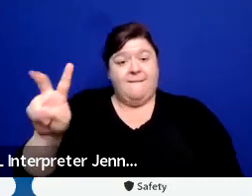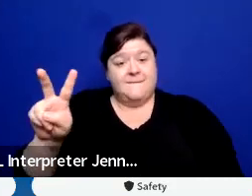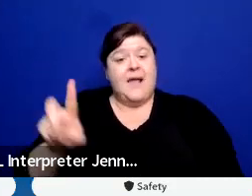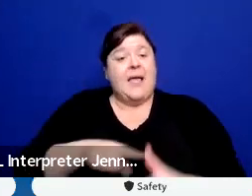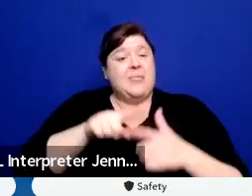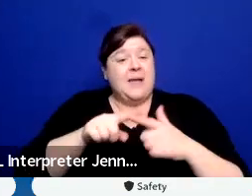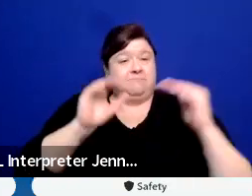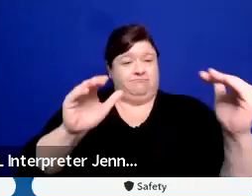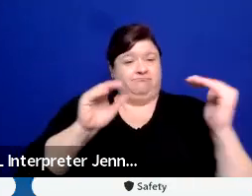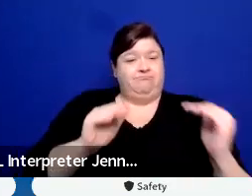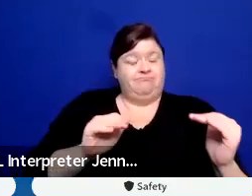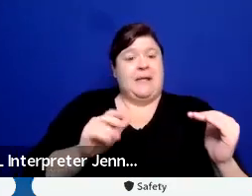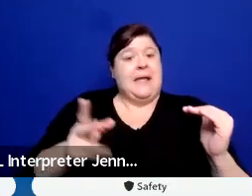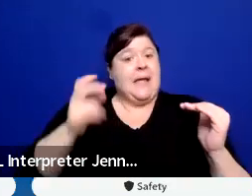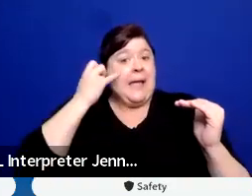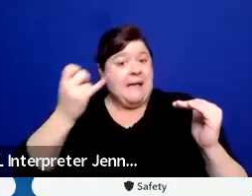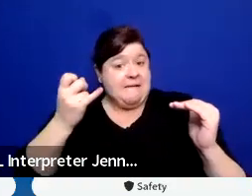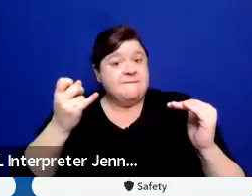if you have not recently, look at